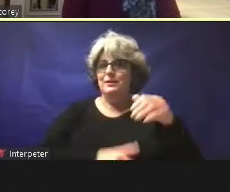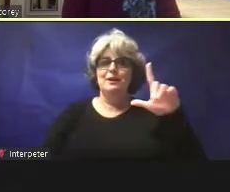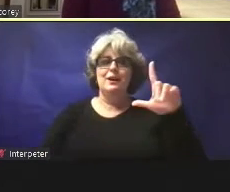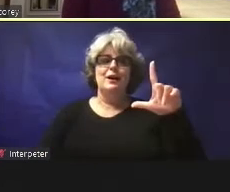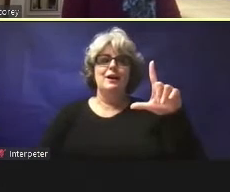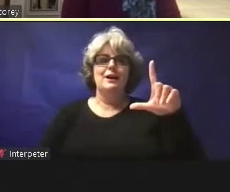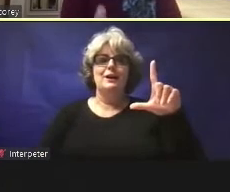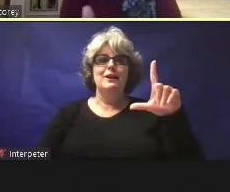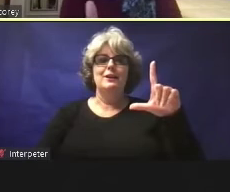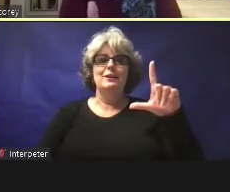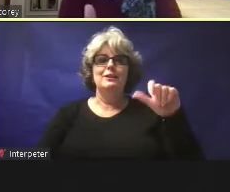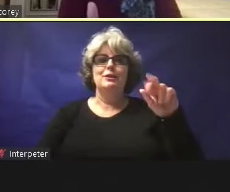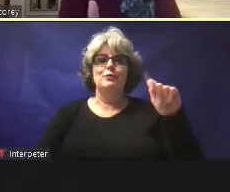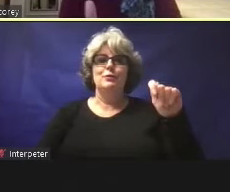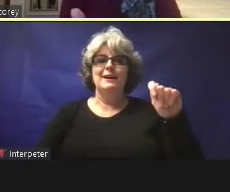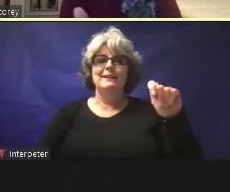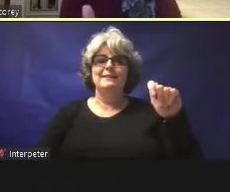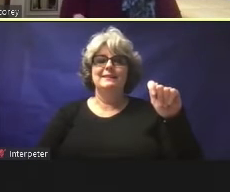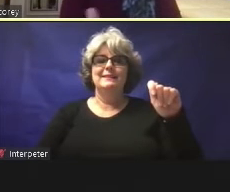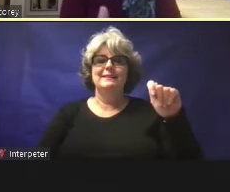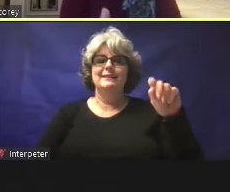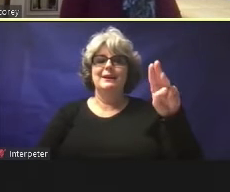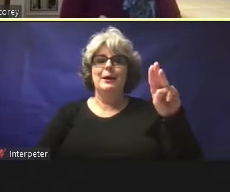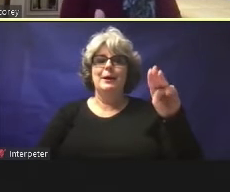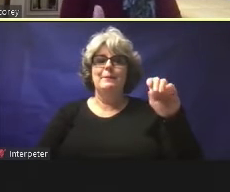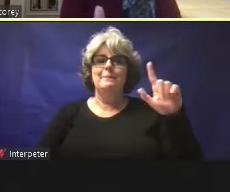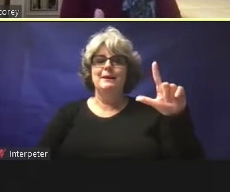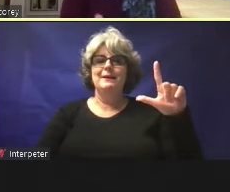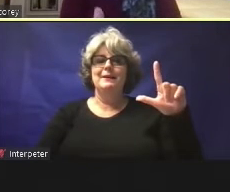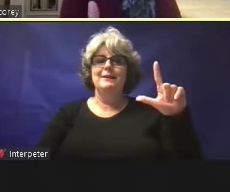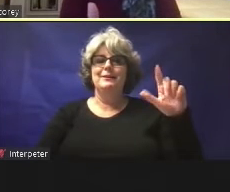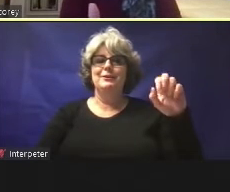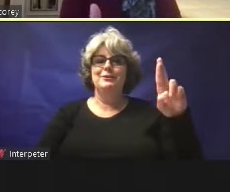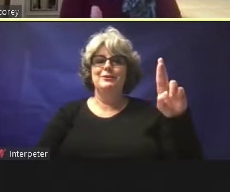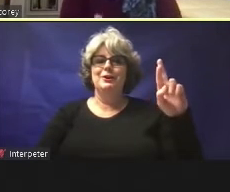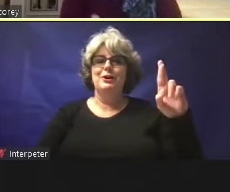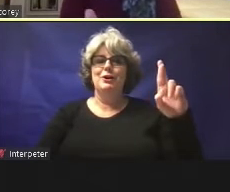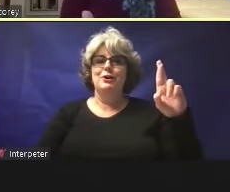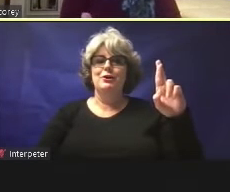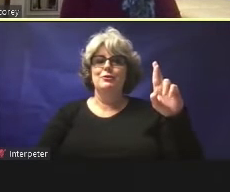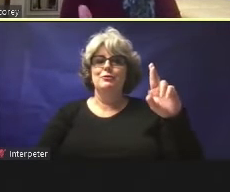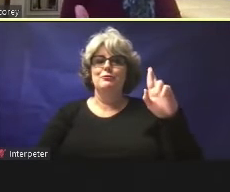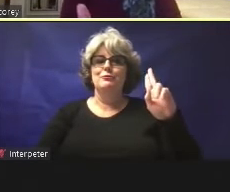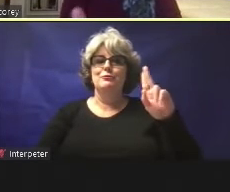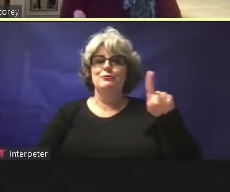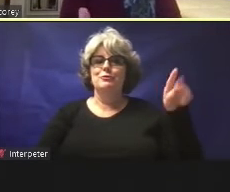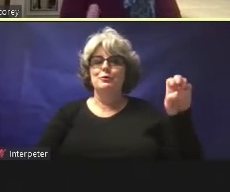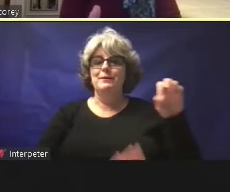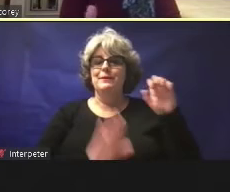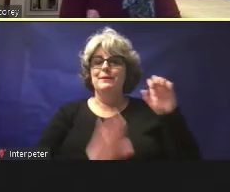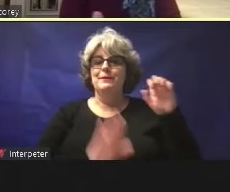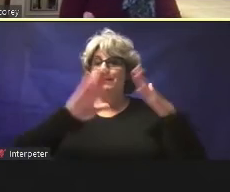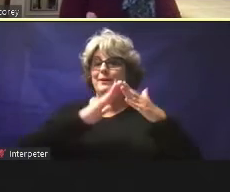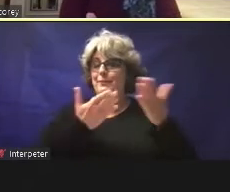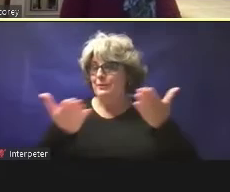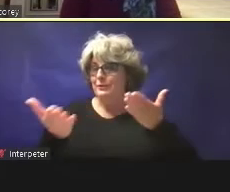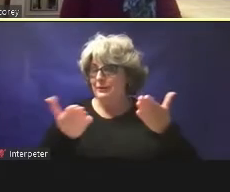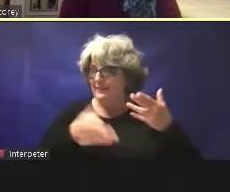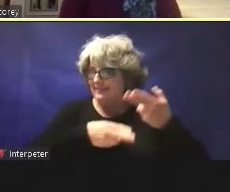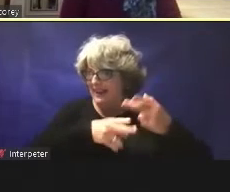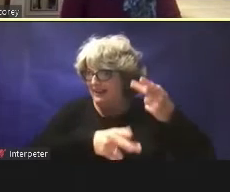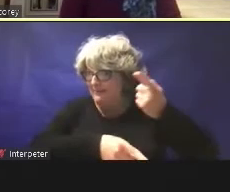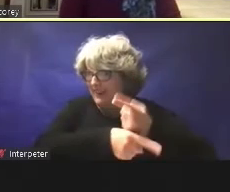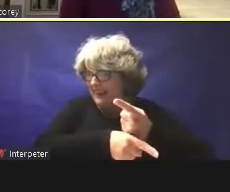Miller, to present the Loret Miller Ruppe Award for Outstanding Community Service, let me get that name